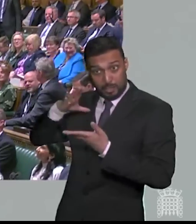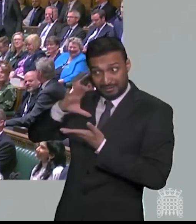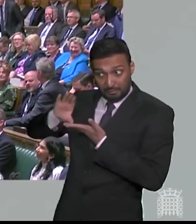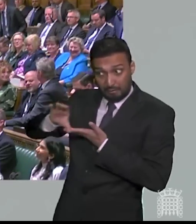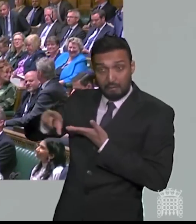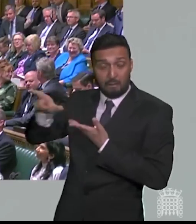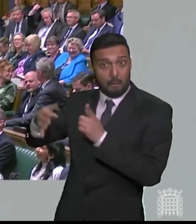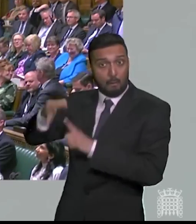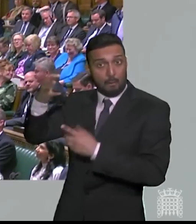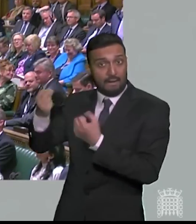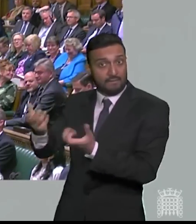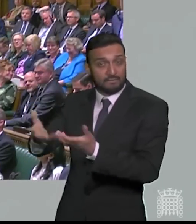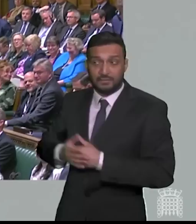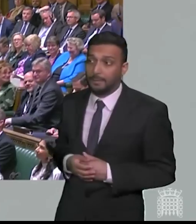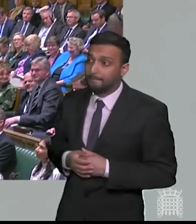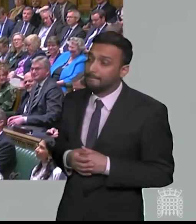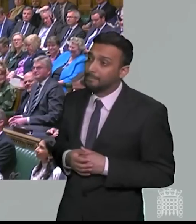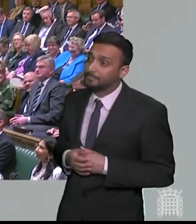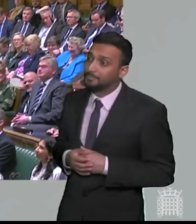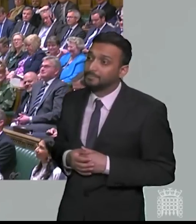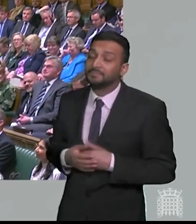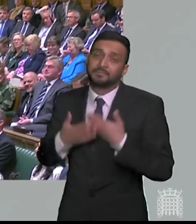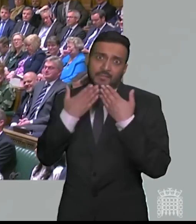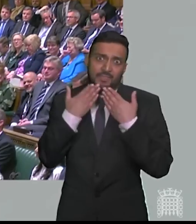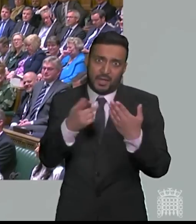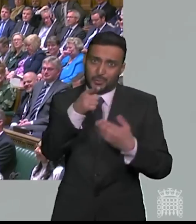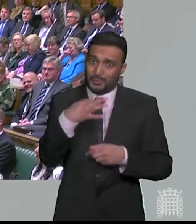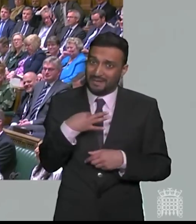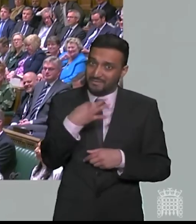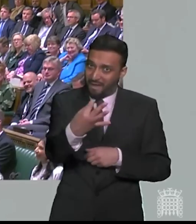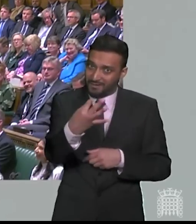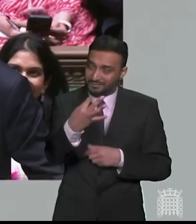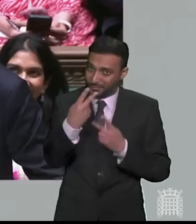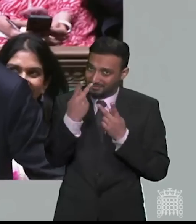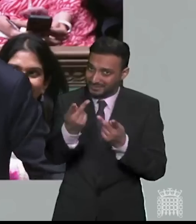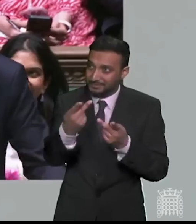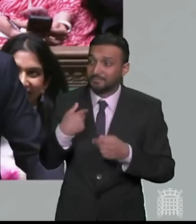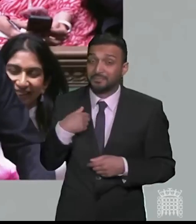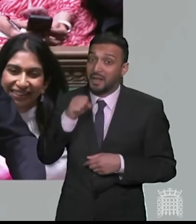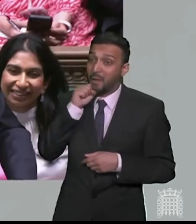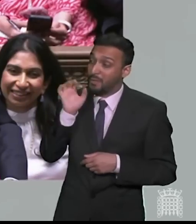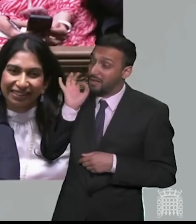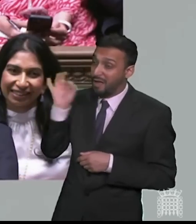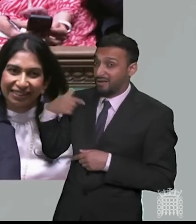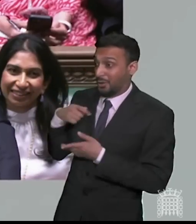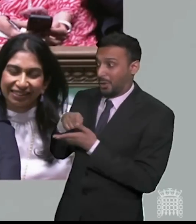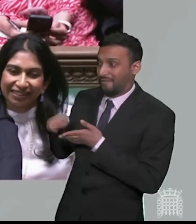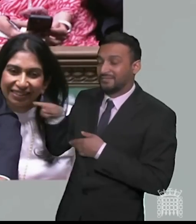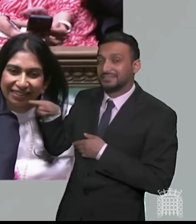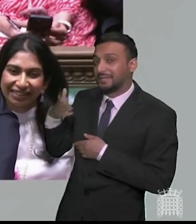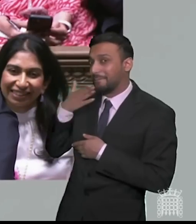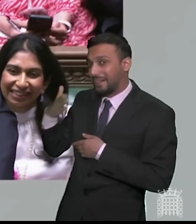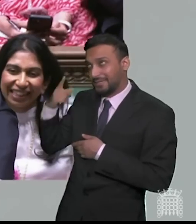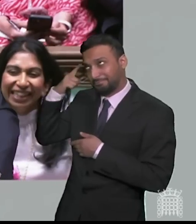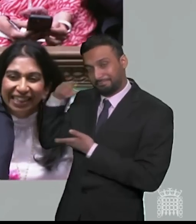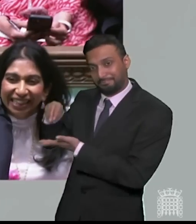Well, I thank my honourable friend for his kind invitation to visit, and I shall certainly ask my office to keep it in mind. But